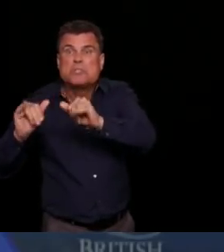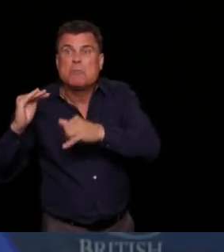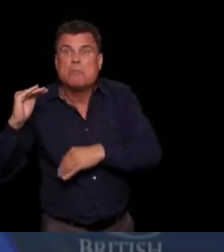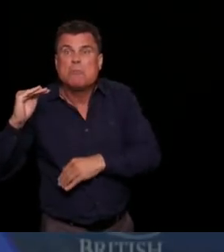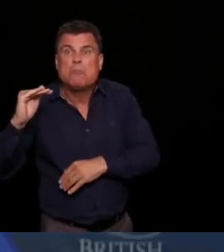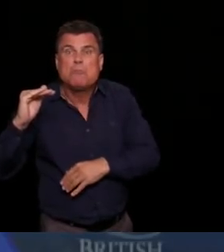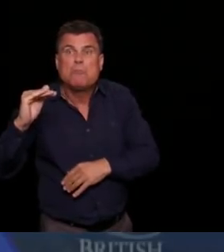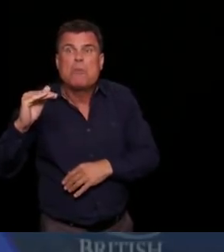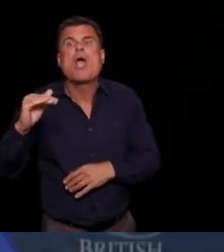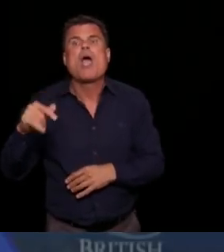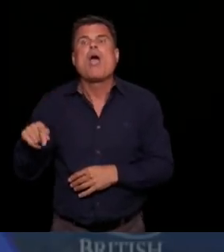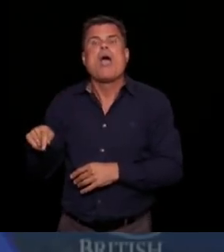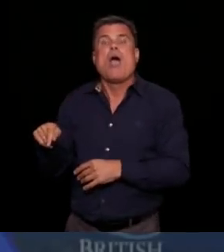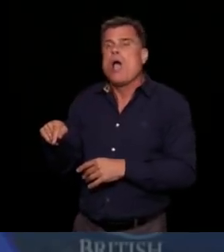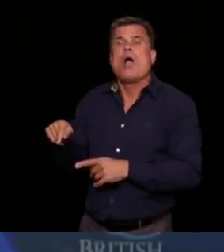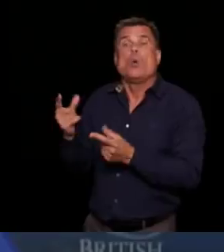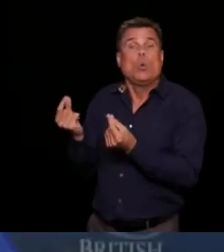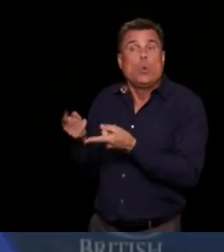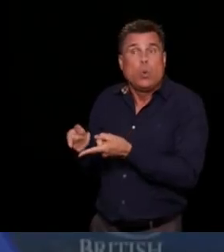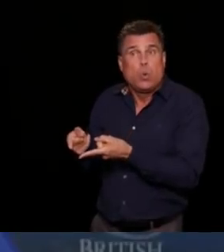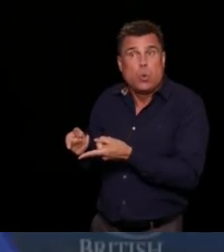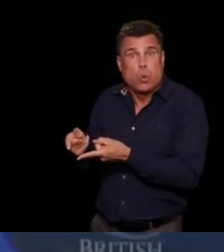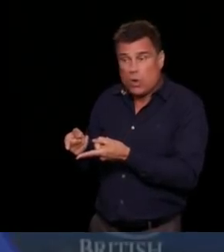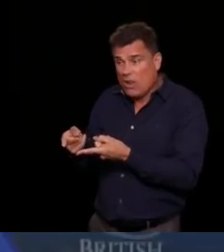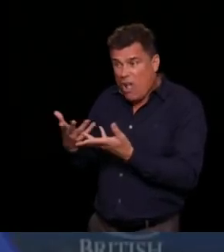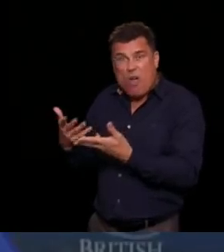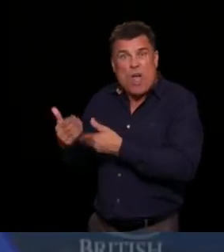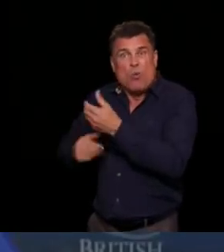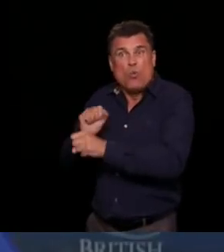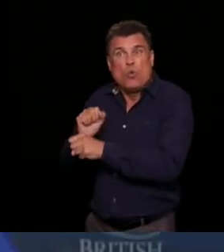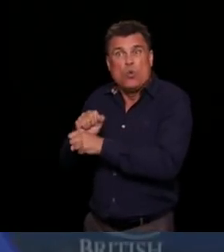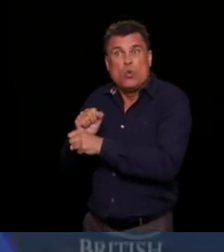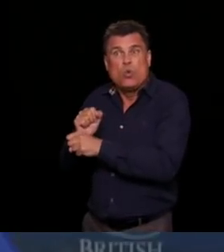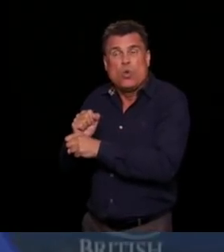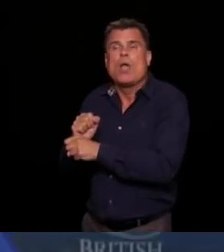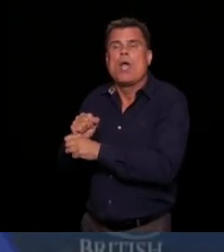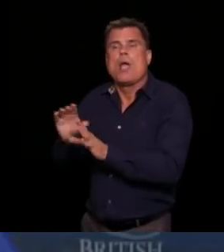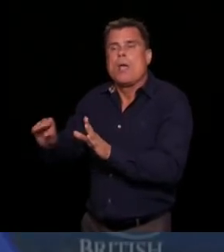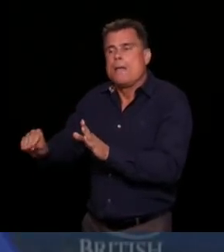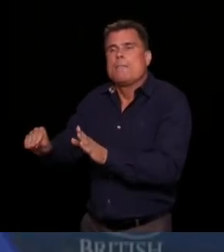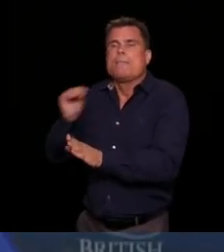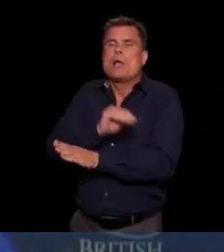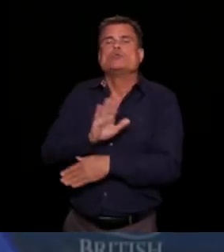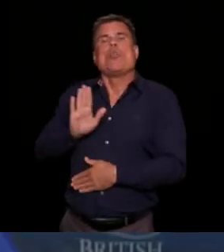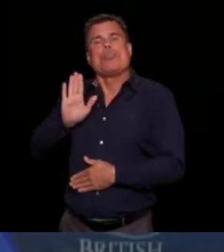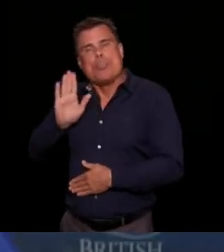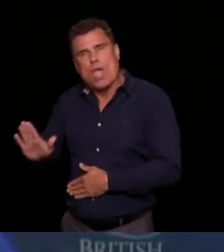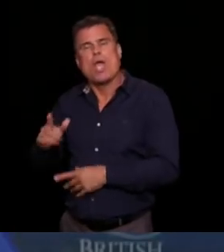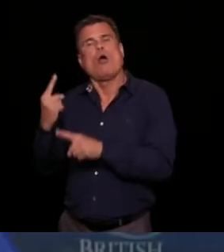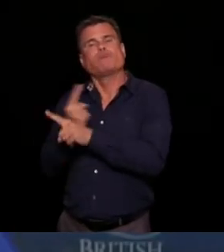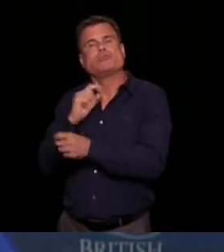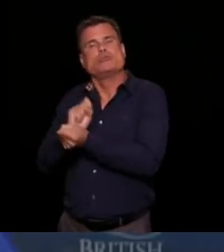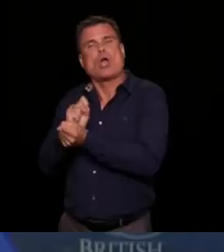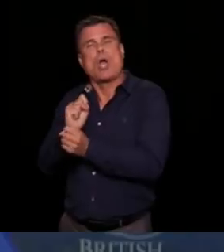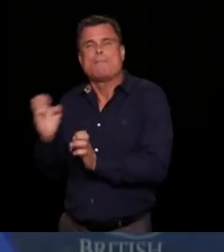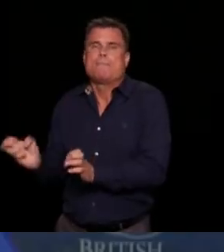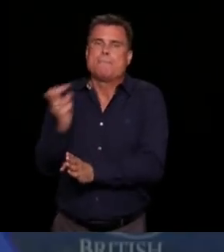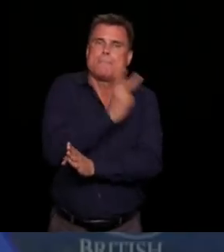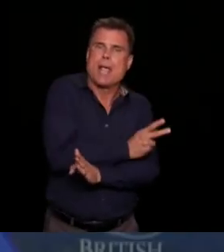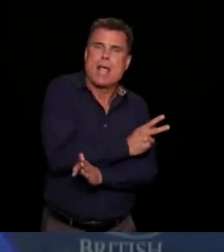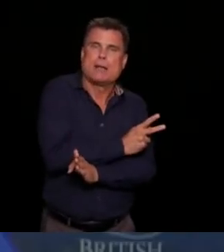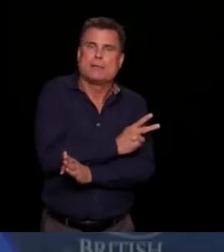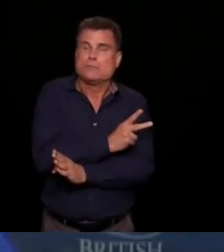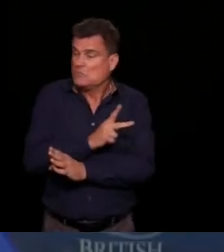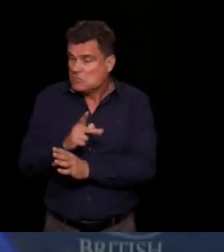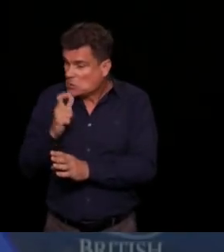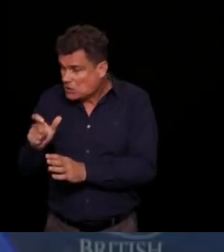health professionals to go back to their regular duties in addition to things such as contact tracing in support of public health across BC.